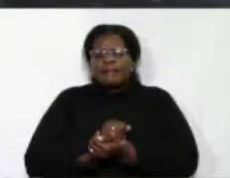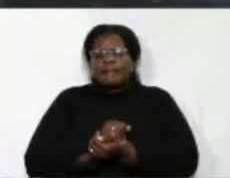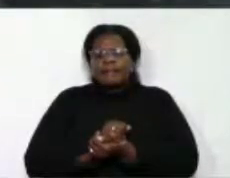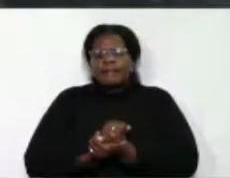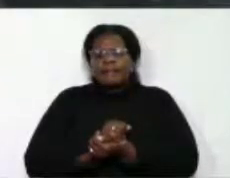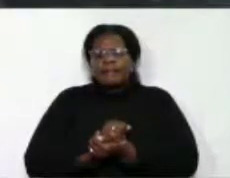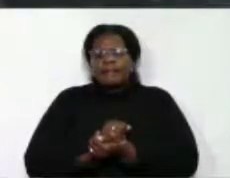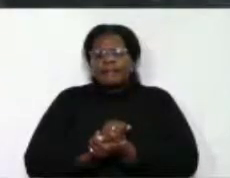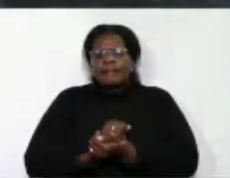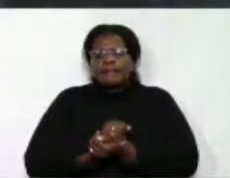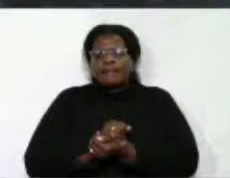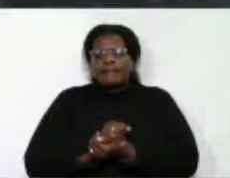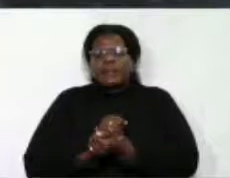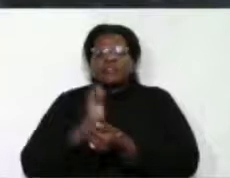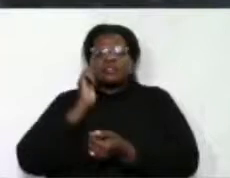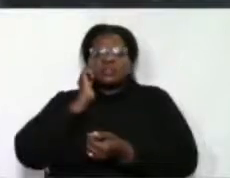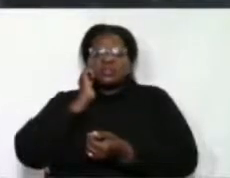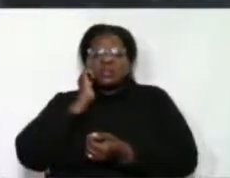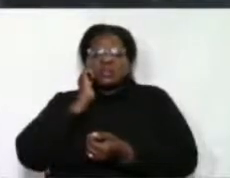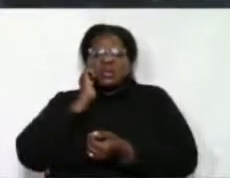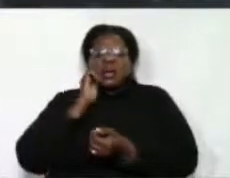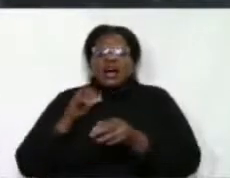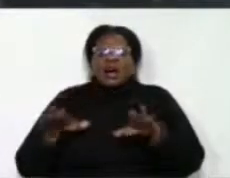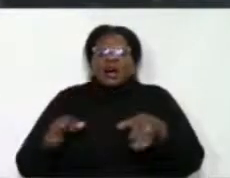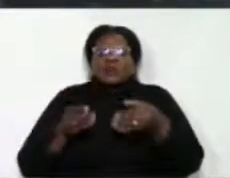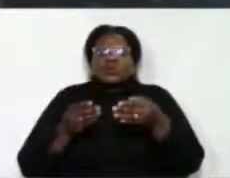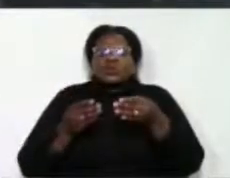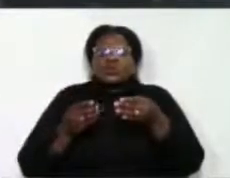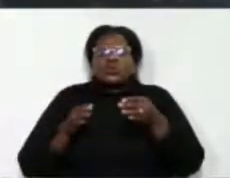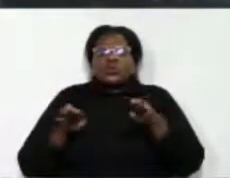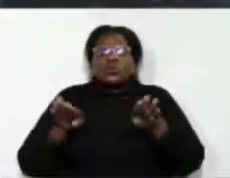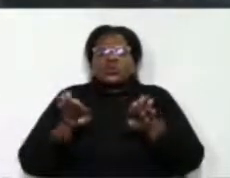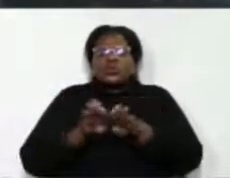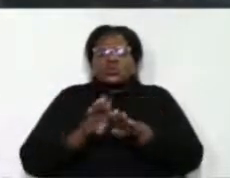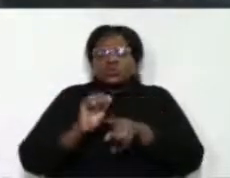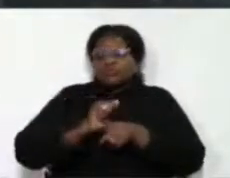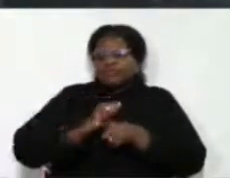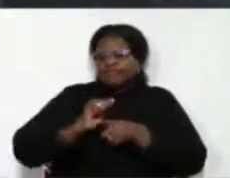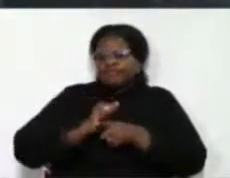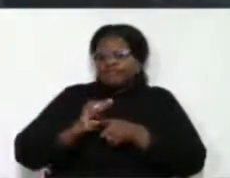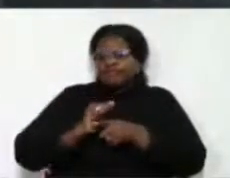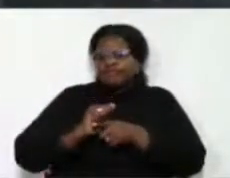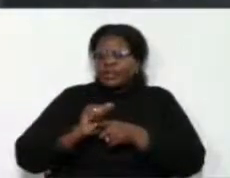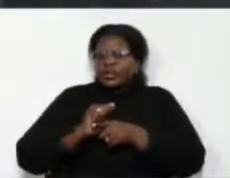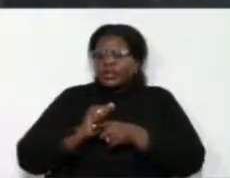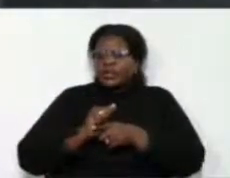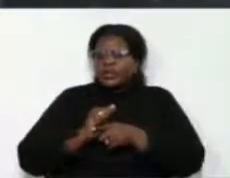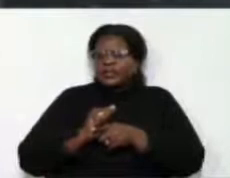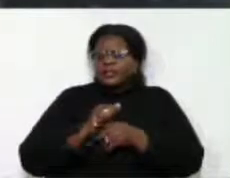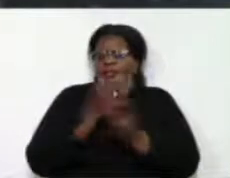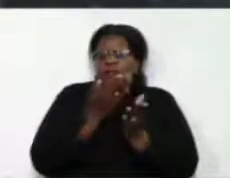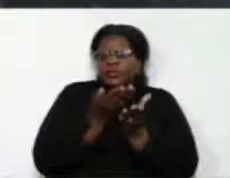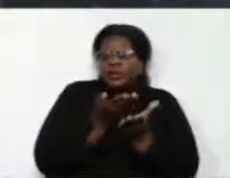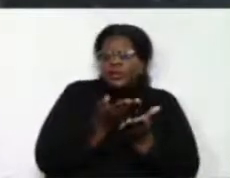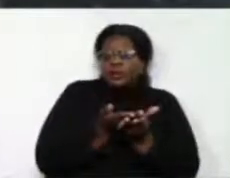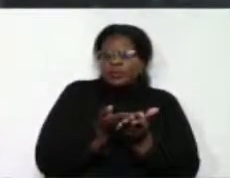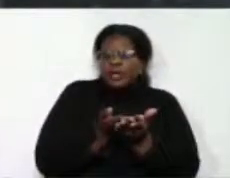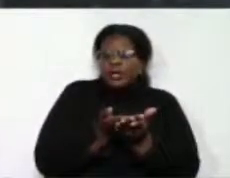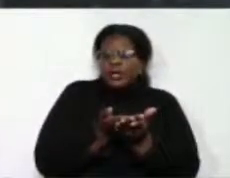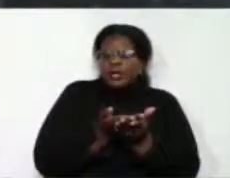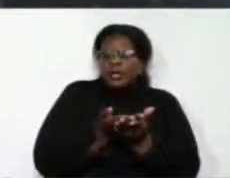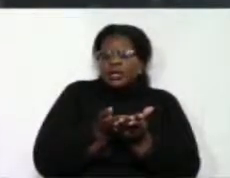I beg your pardon. So it's dedicated to coaching on how to apply this apply